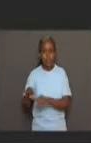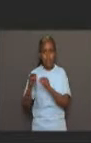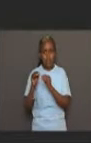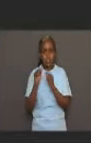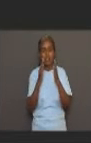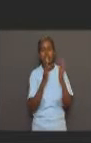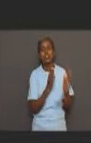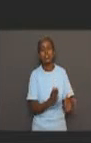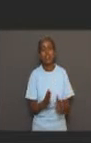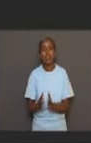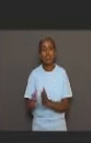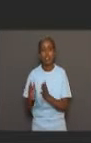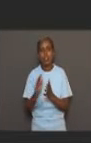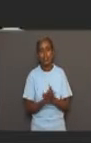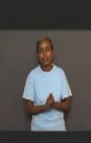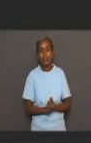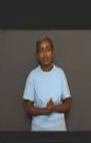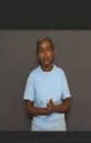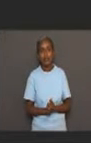Students, let's get ready.